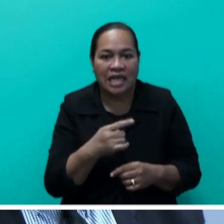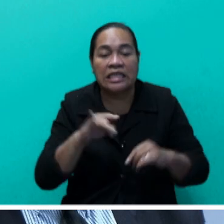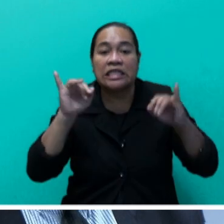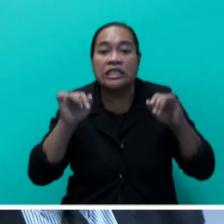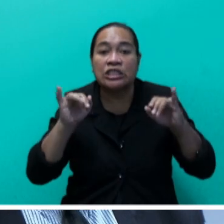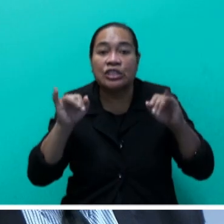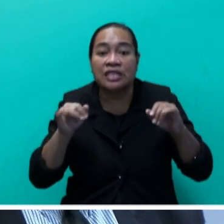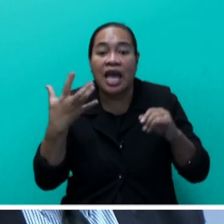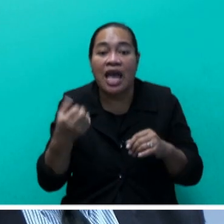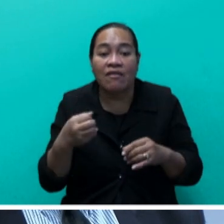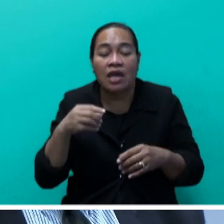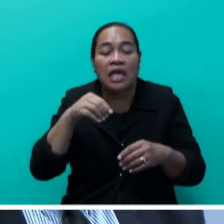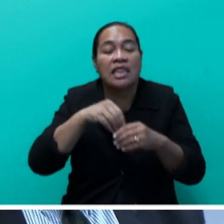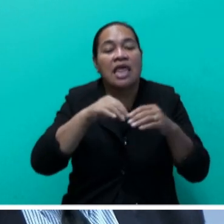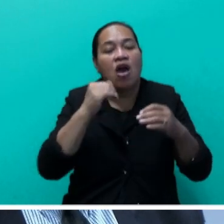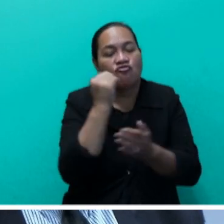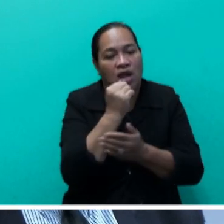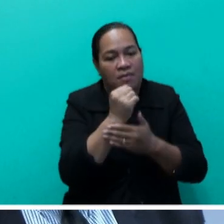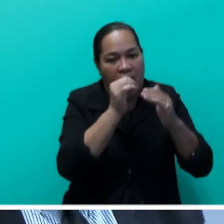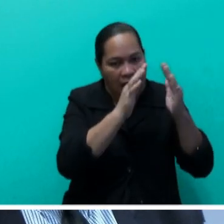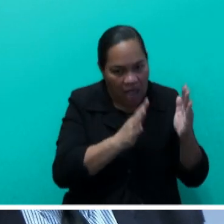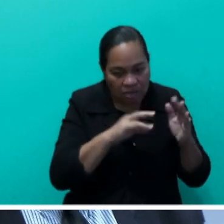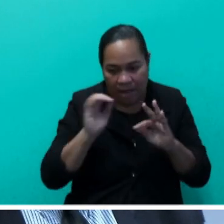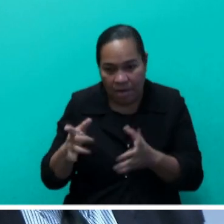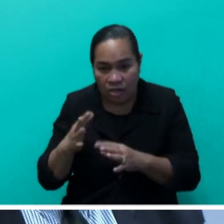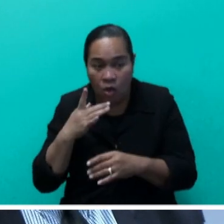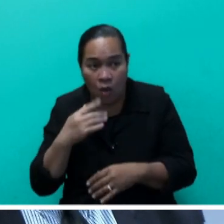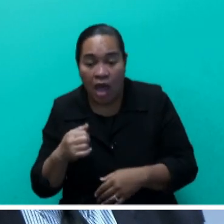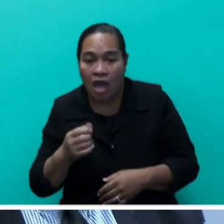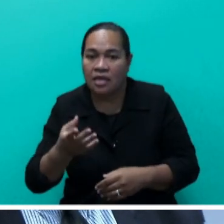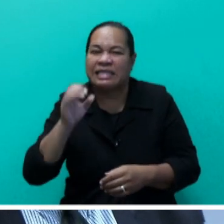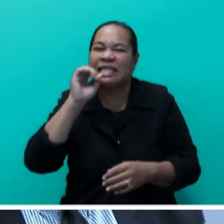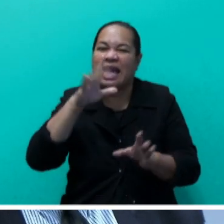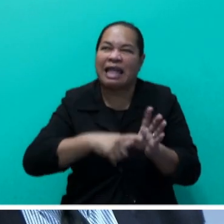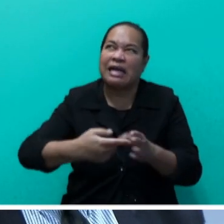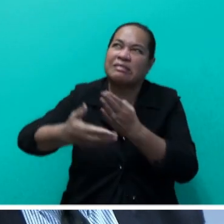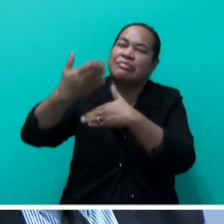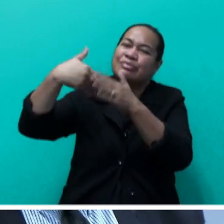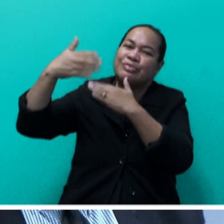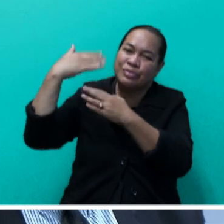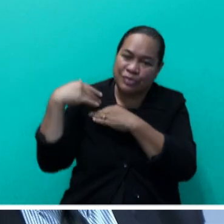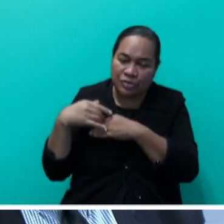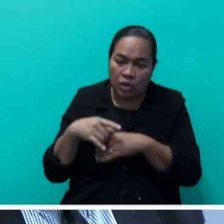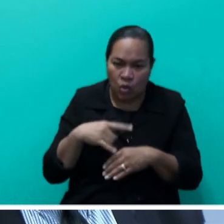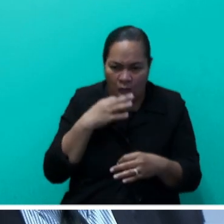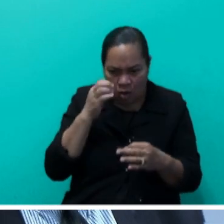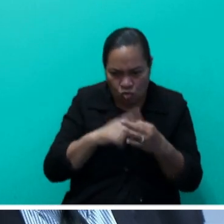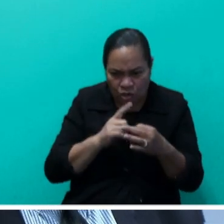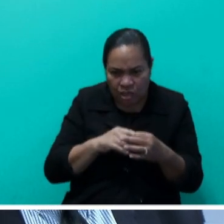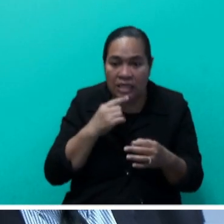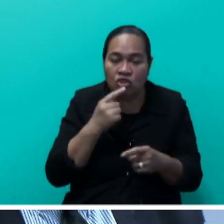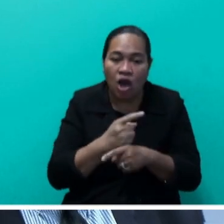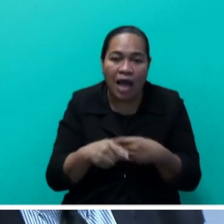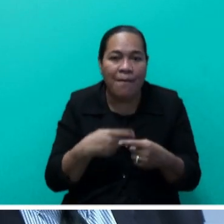existed between Rugby House and the players going back 10 years. Questions had been raised on unpaid money